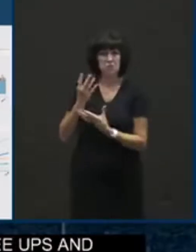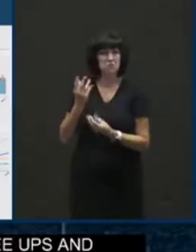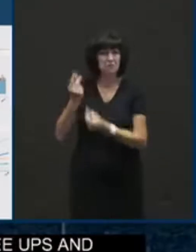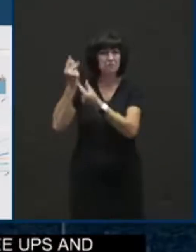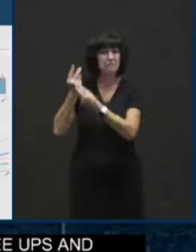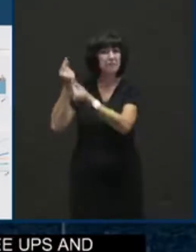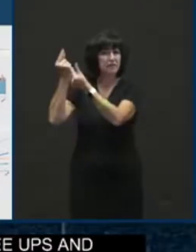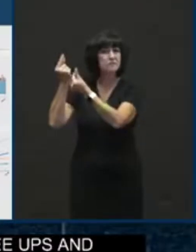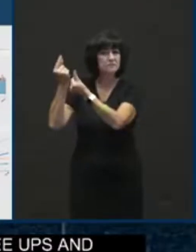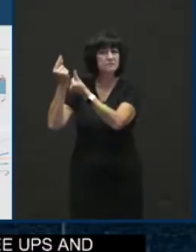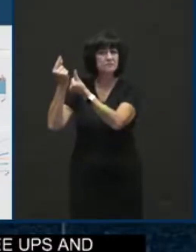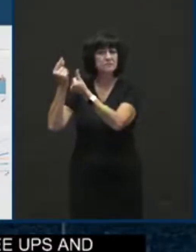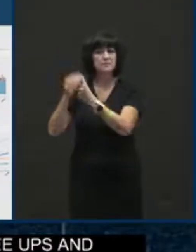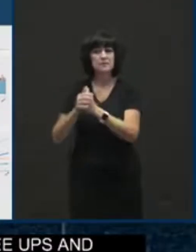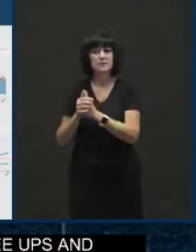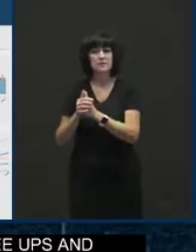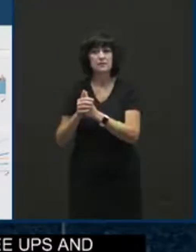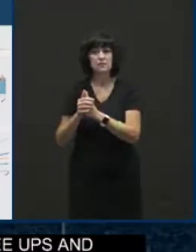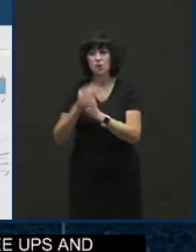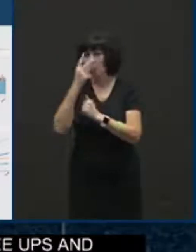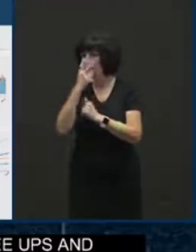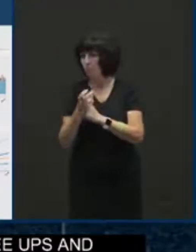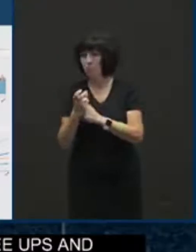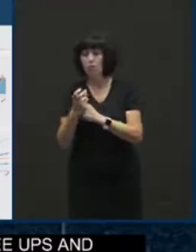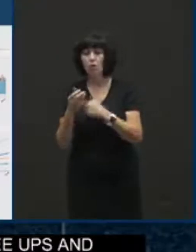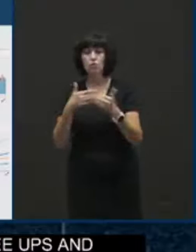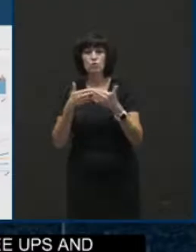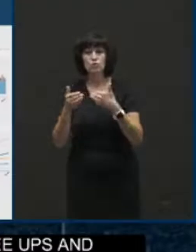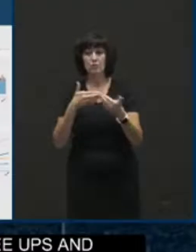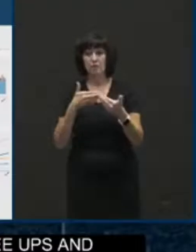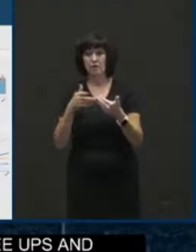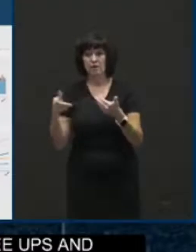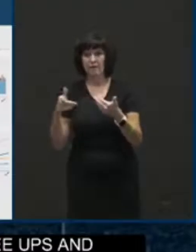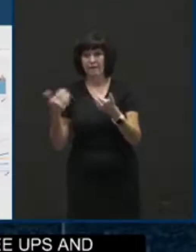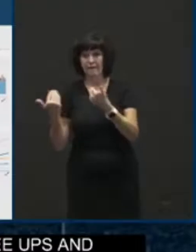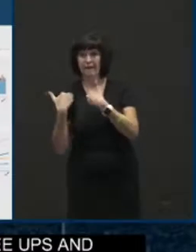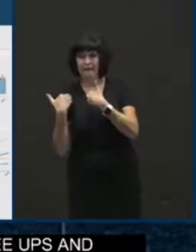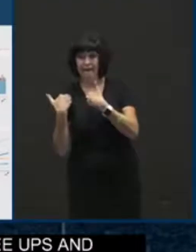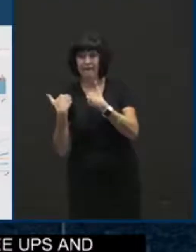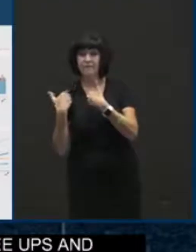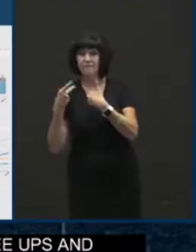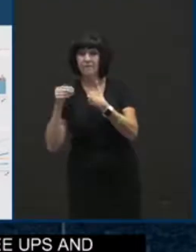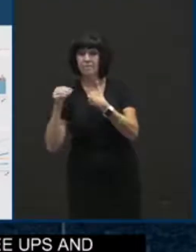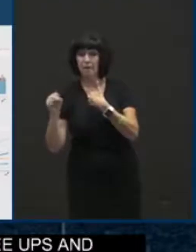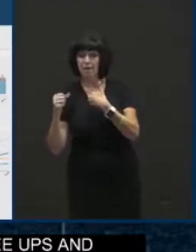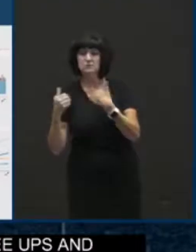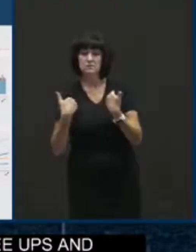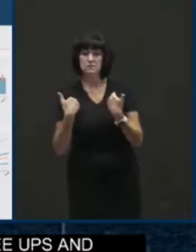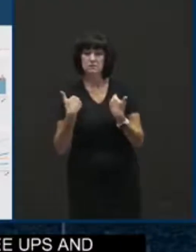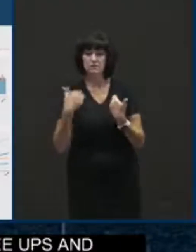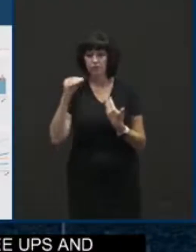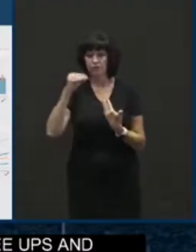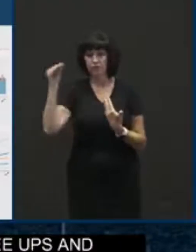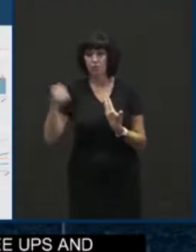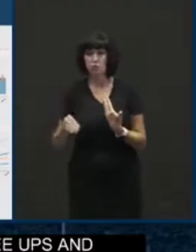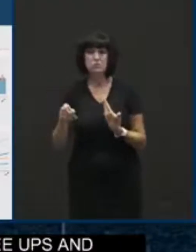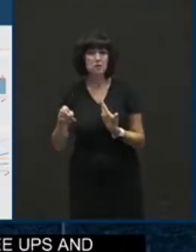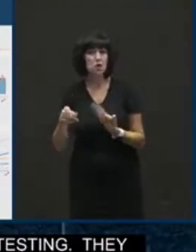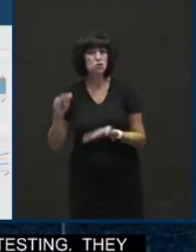after that, both the positive cases. They say that the percent positives are fairly